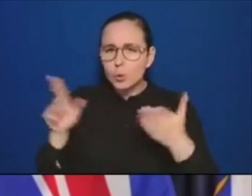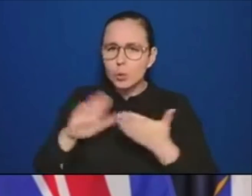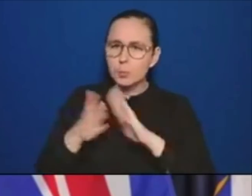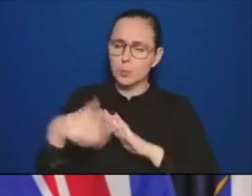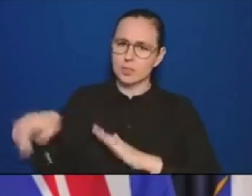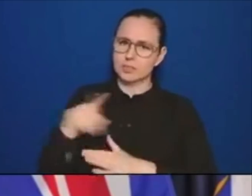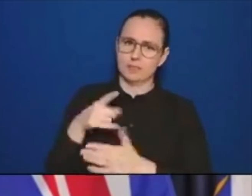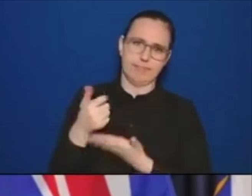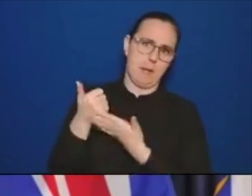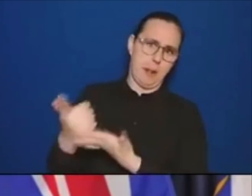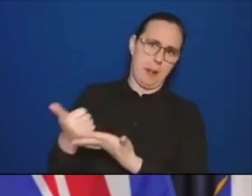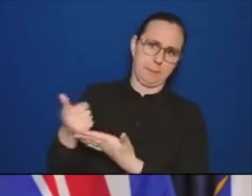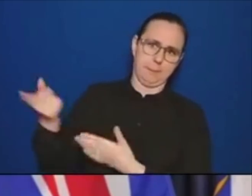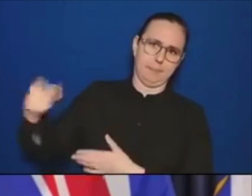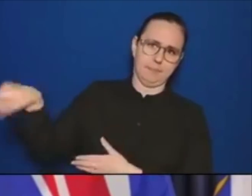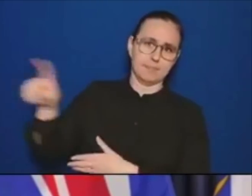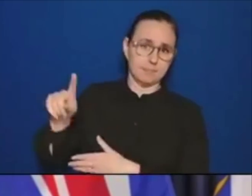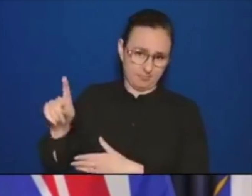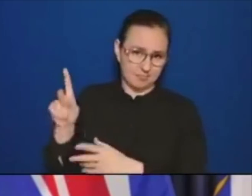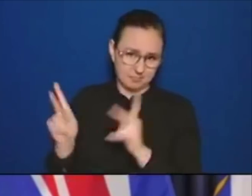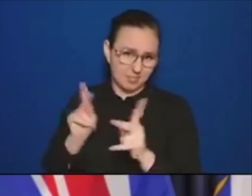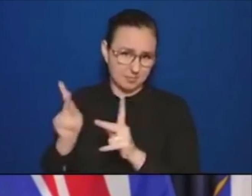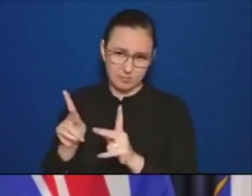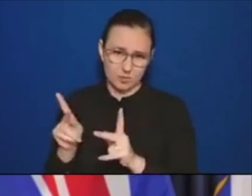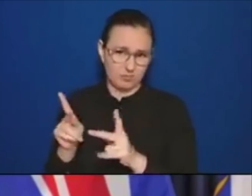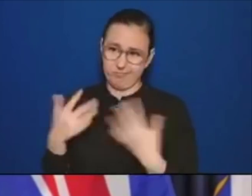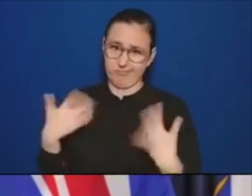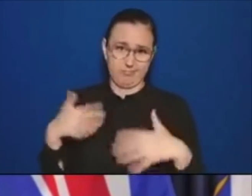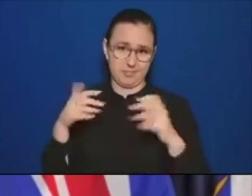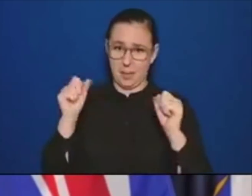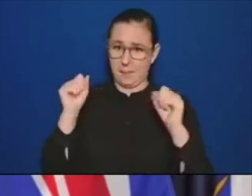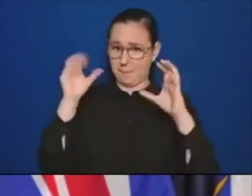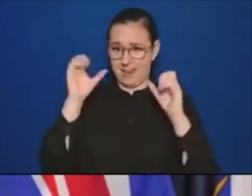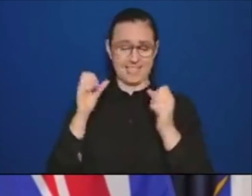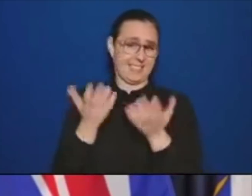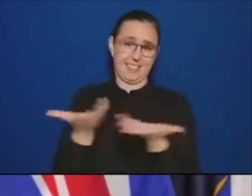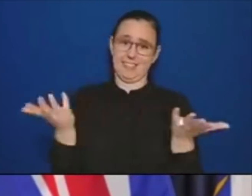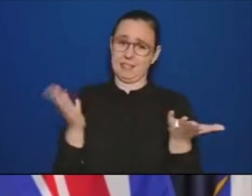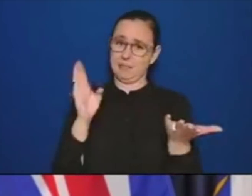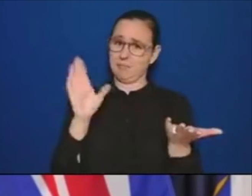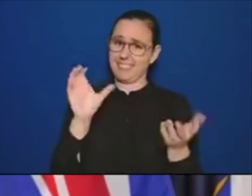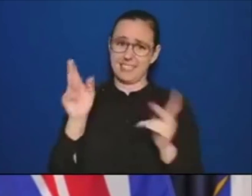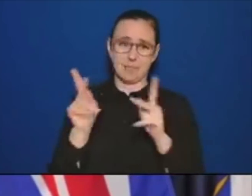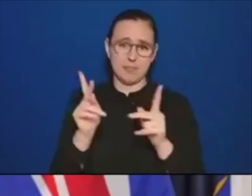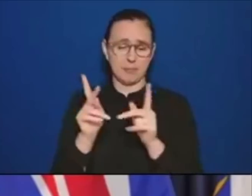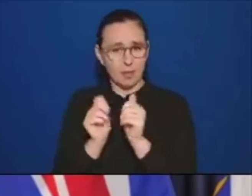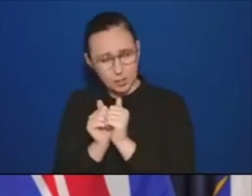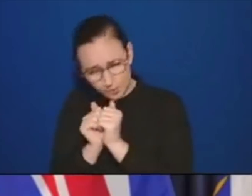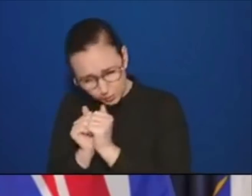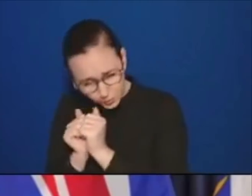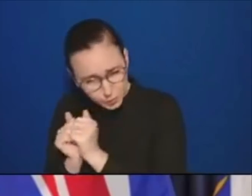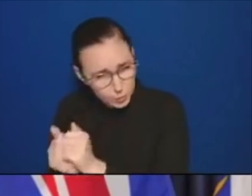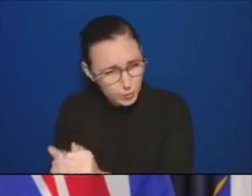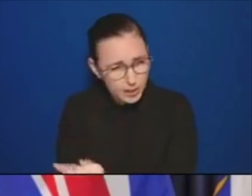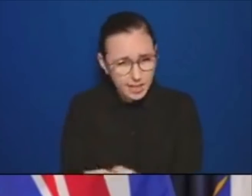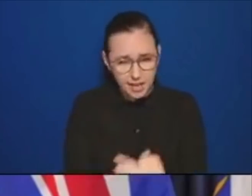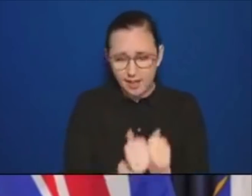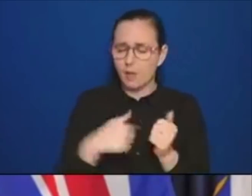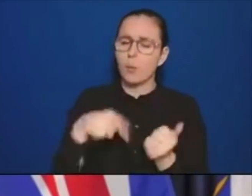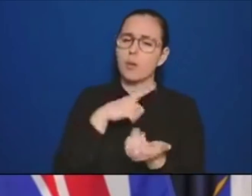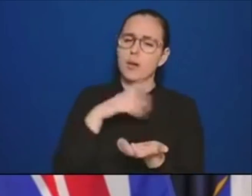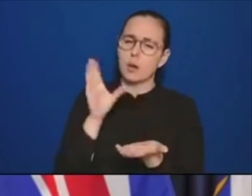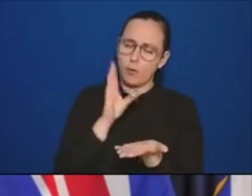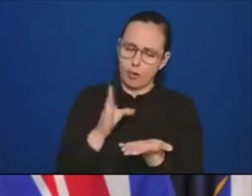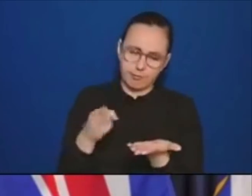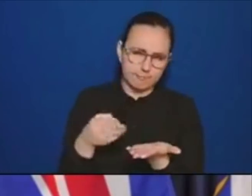British Columbians. Together, we will see the other side of these storms. But for now, we are still